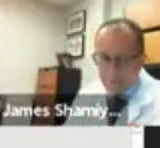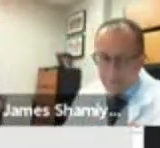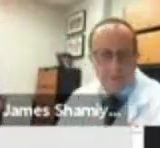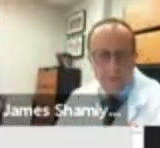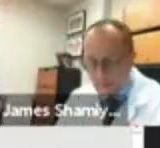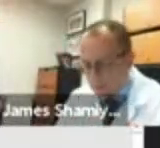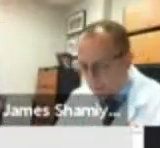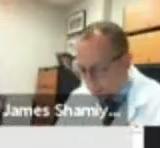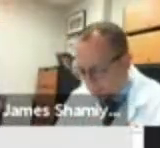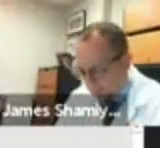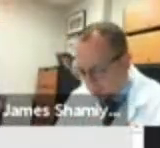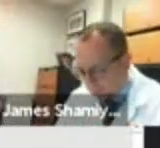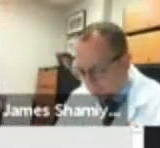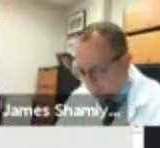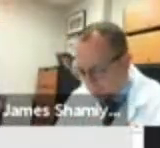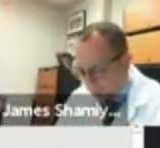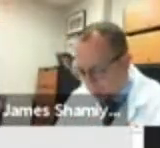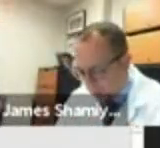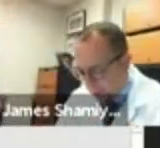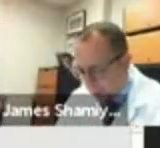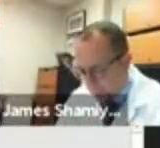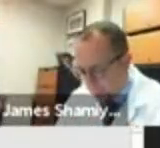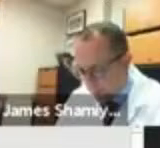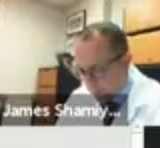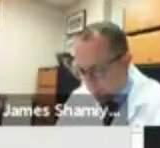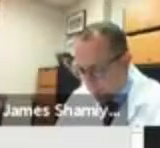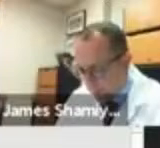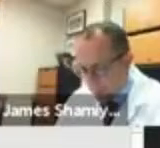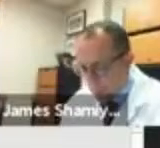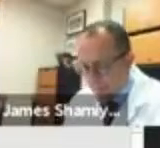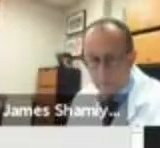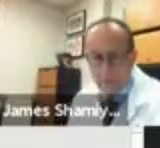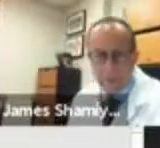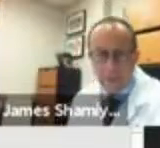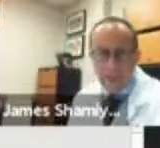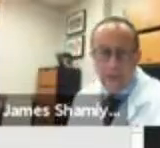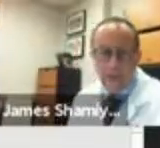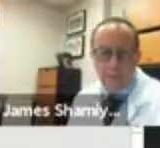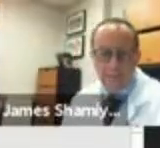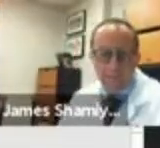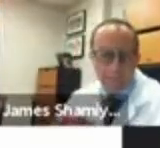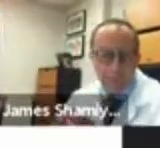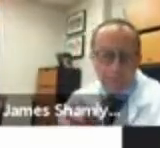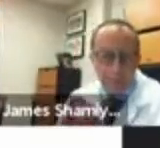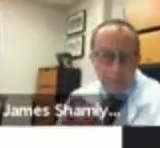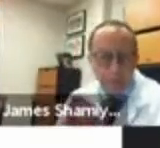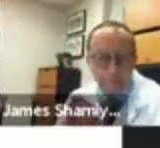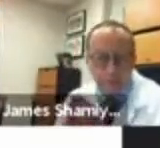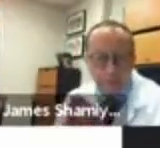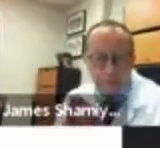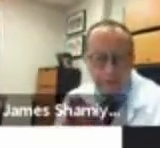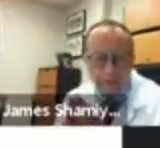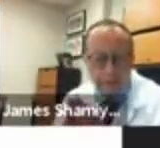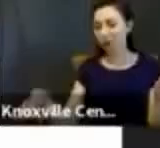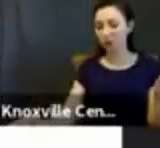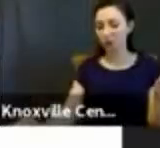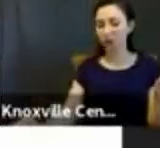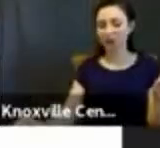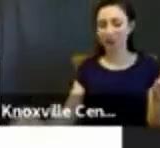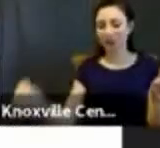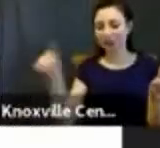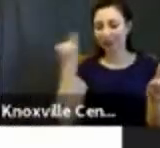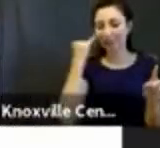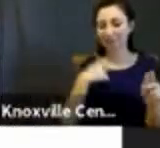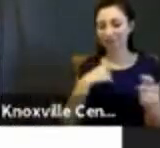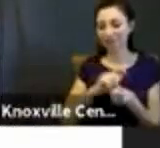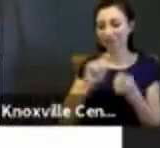submitted this to the agenda well over a week ago, and I would have retitled it if I had redone it. It's